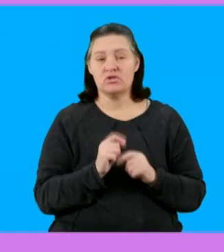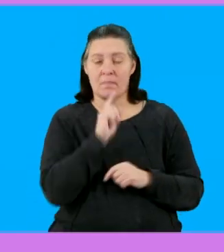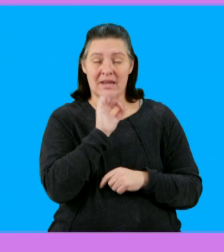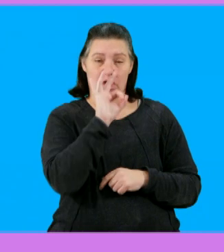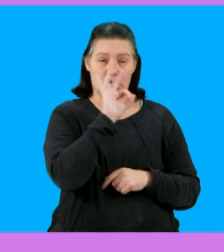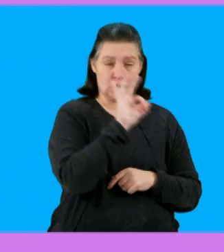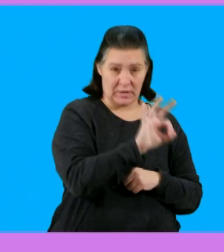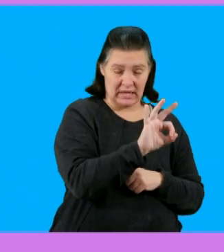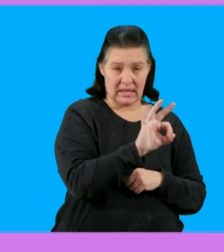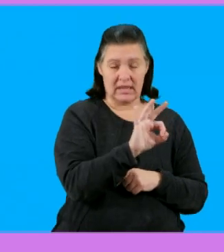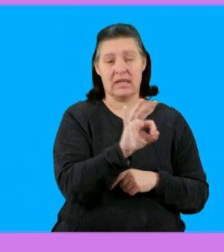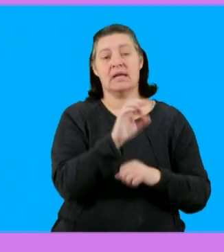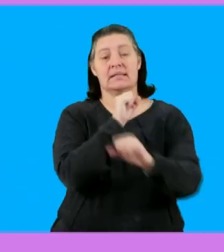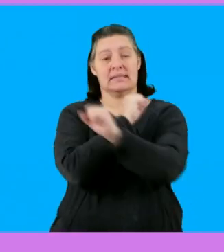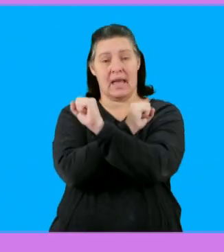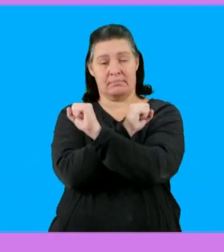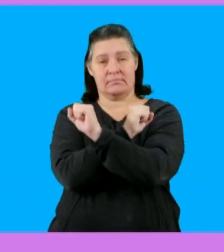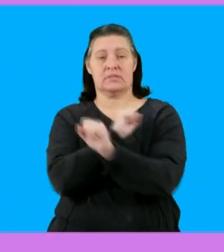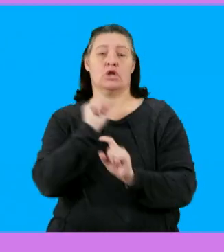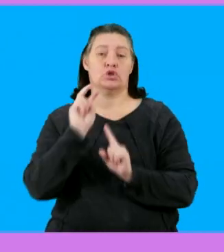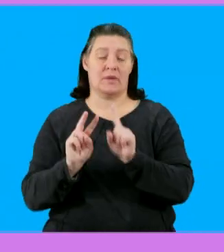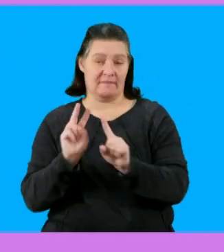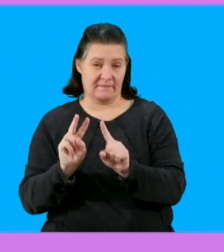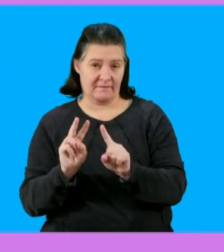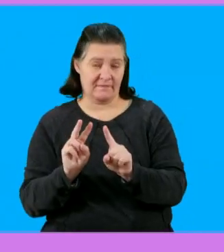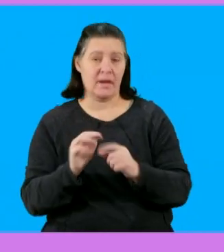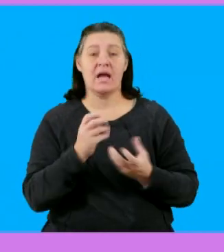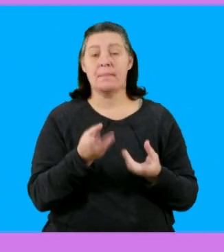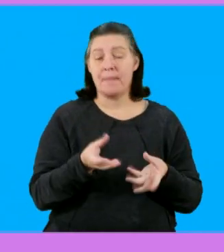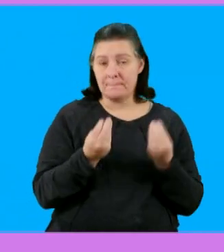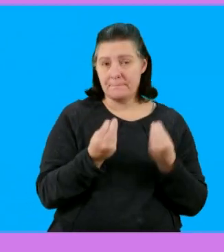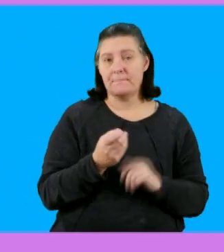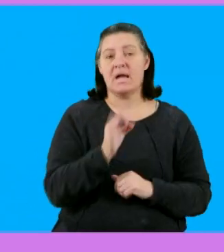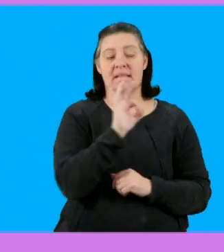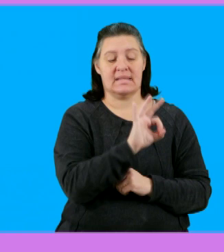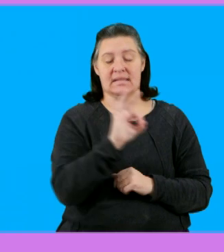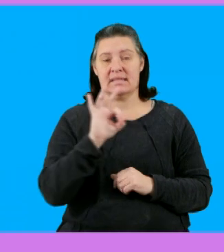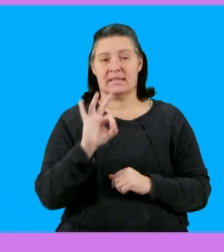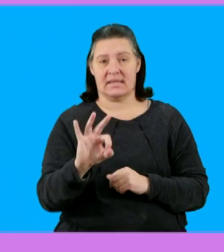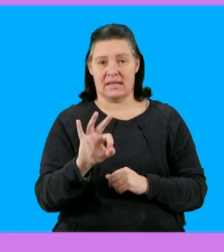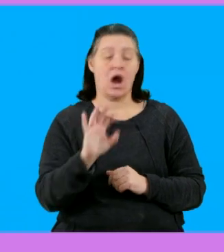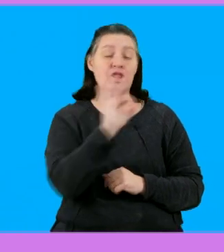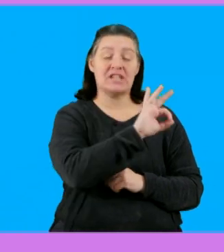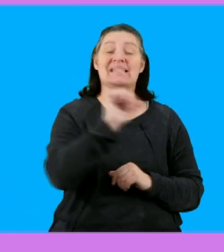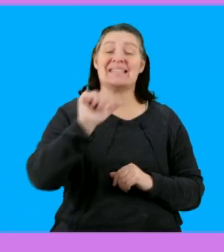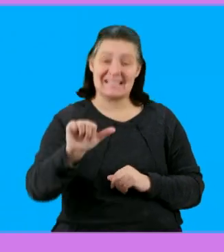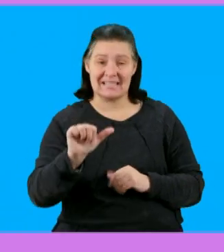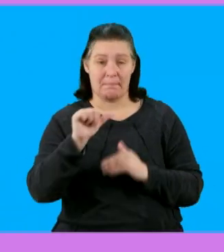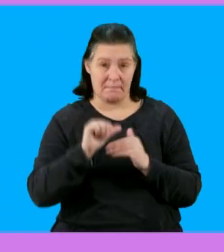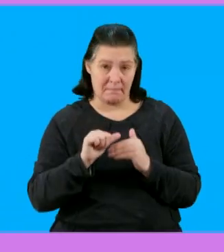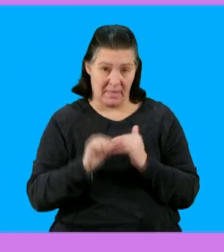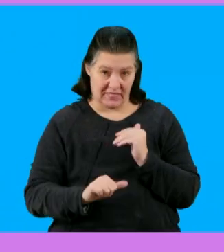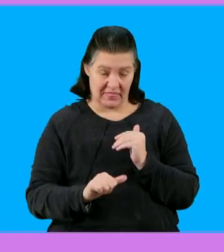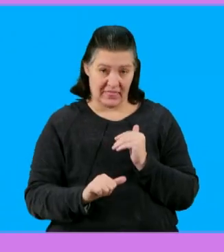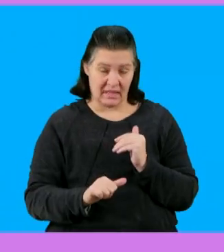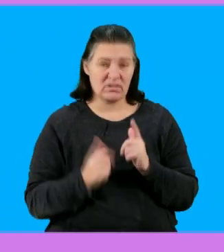okay, 3 years, so I multiply that by 12. So that will give us 36 months.